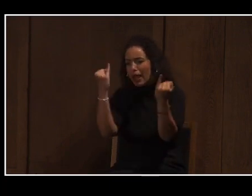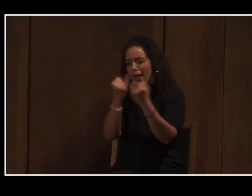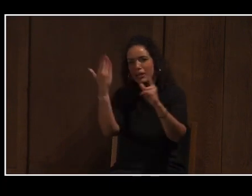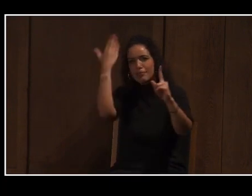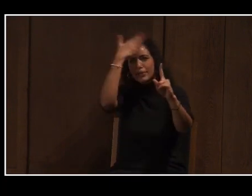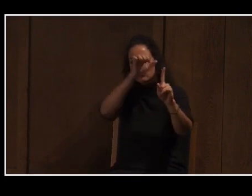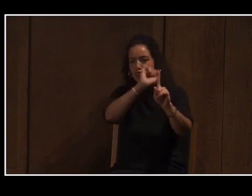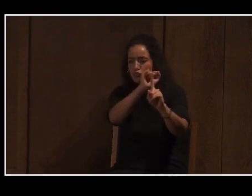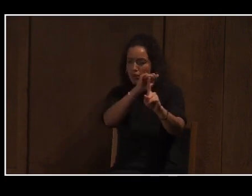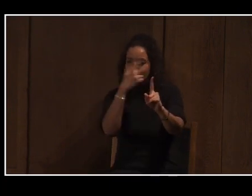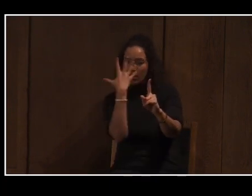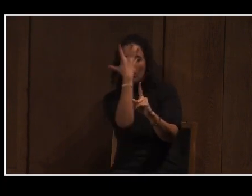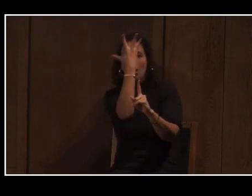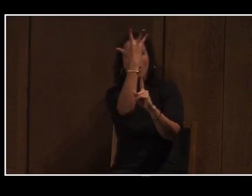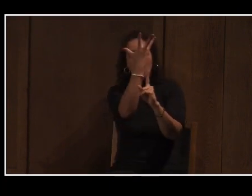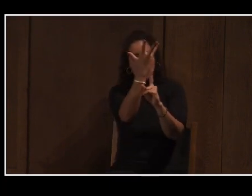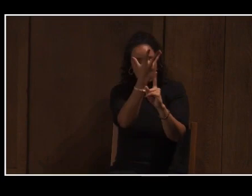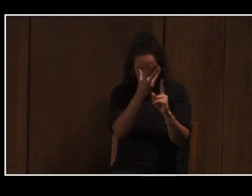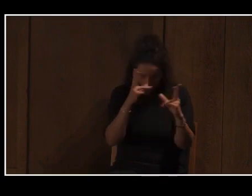And